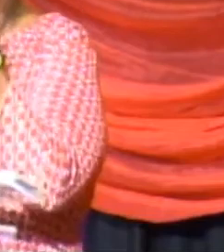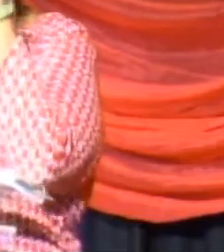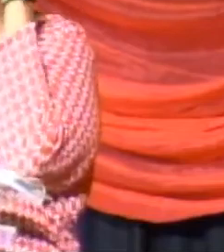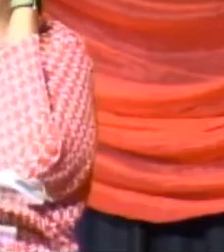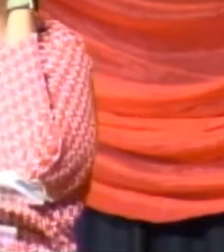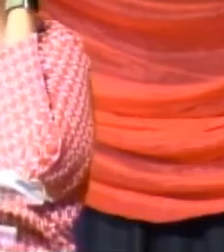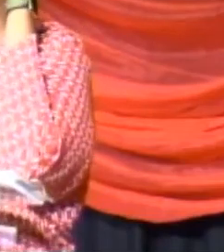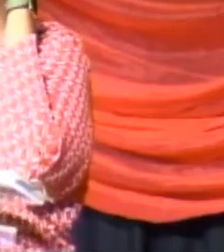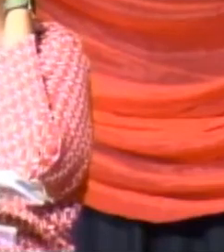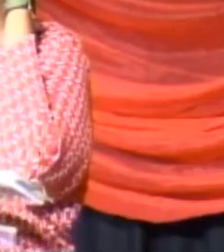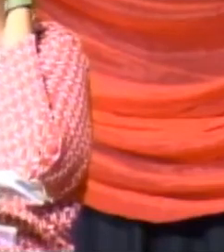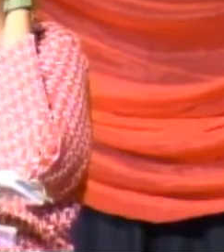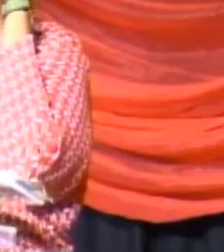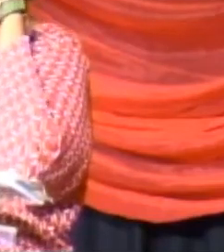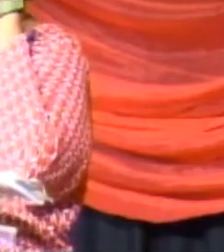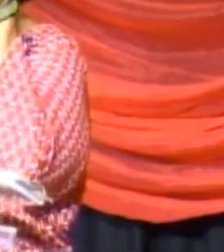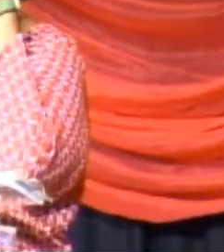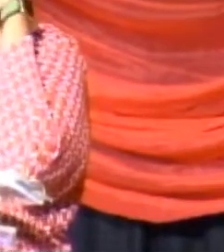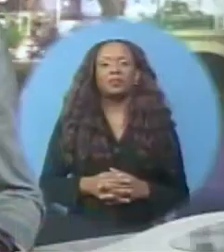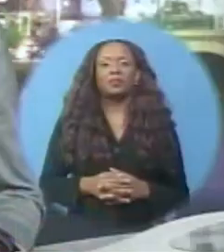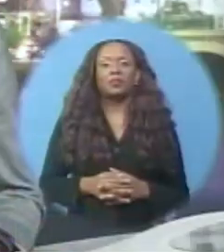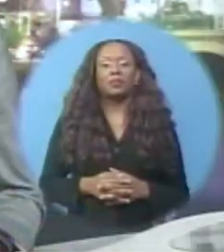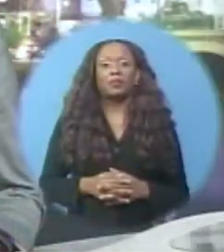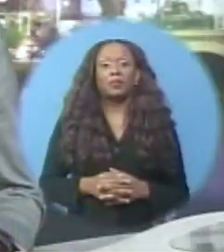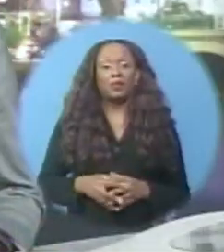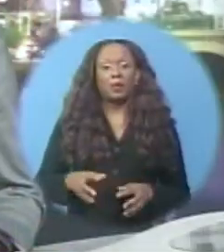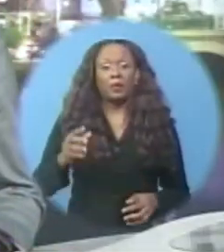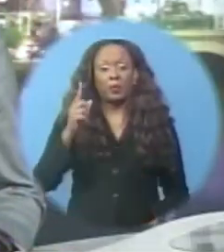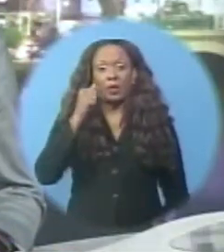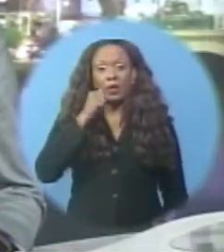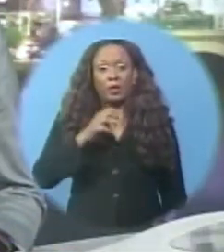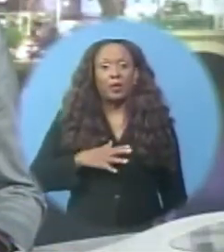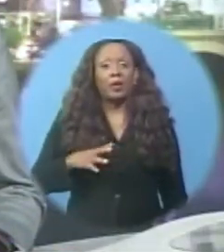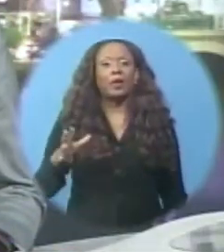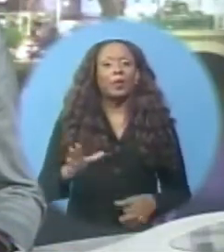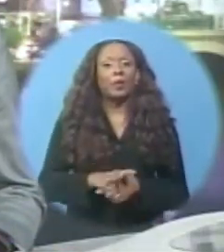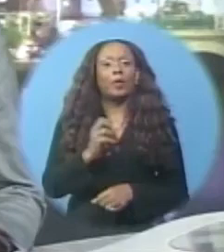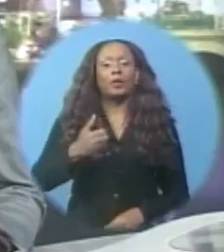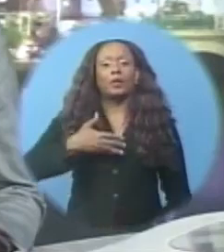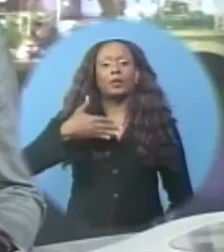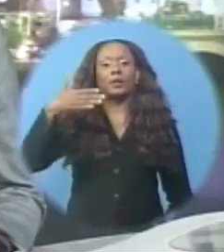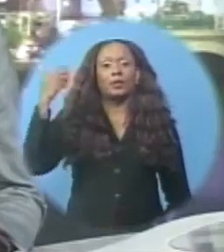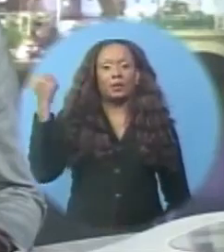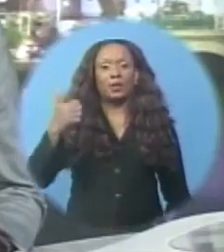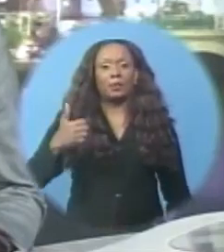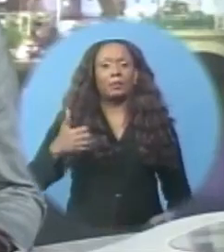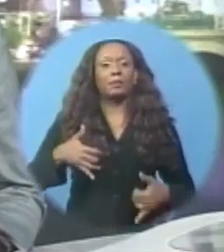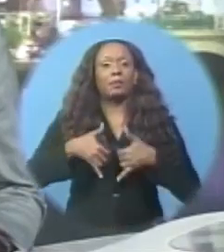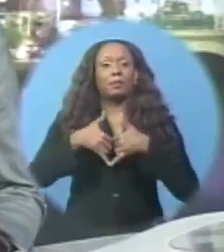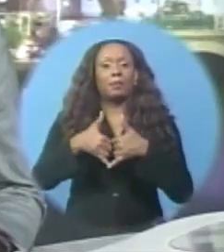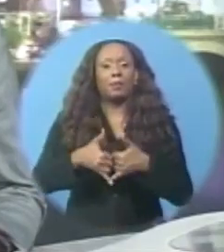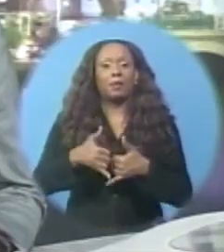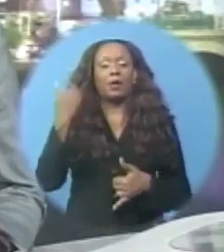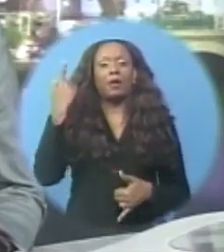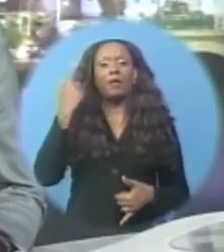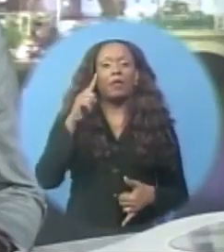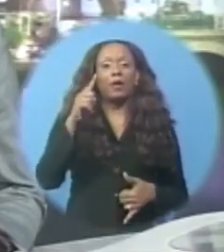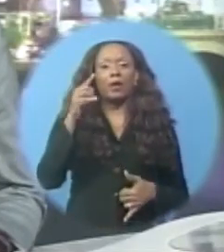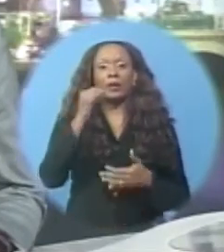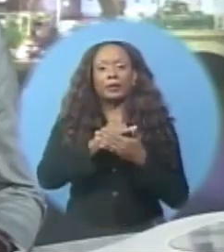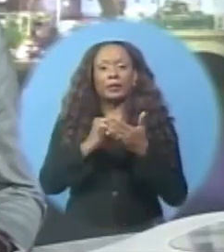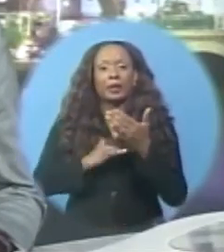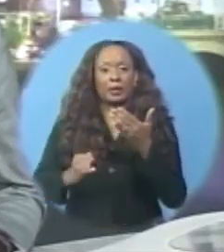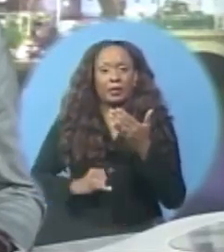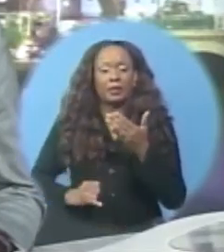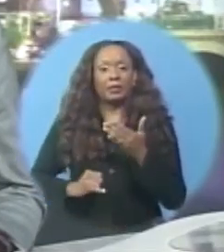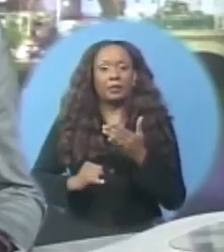you always to promise me to read. In other news, although she has caught the top prize in the 3D visual arts category in this